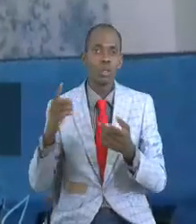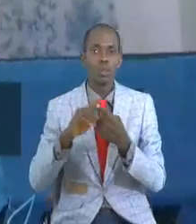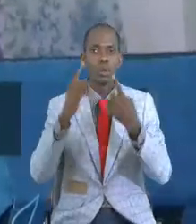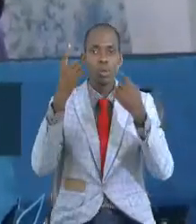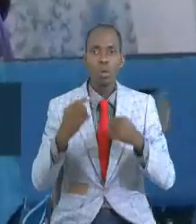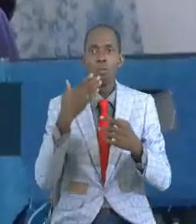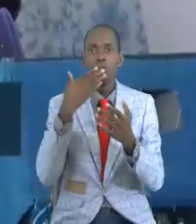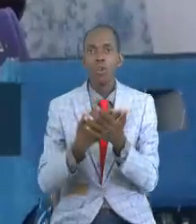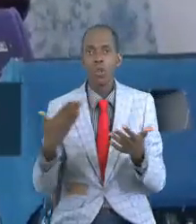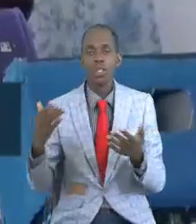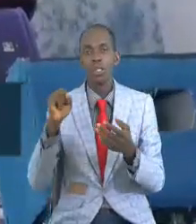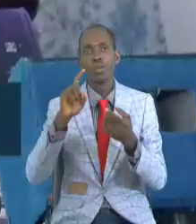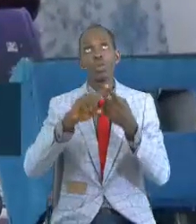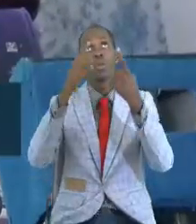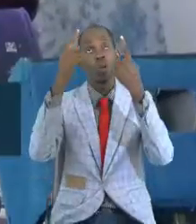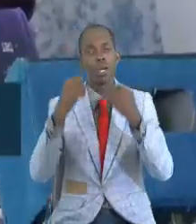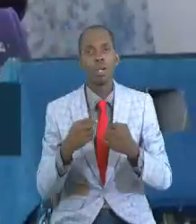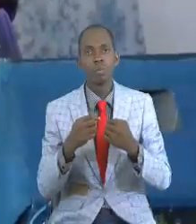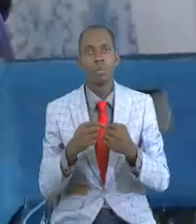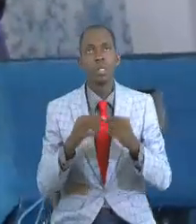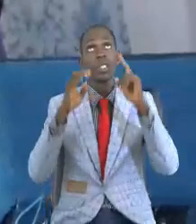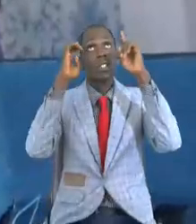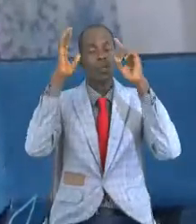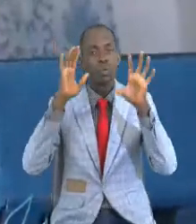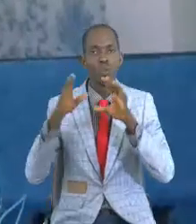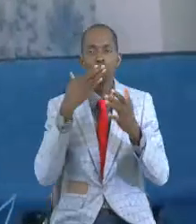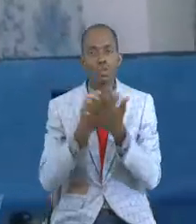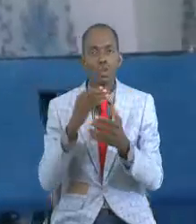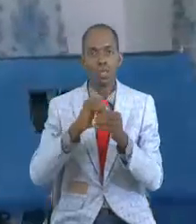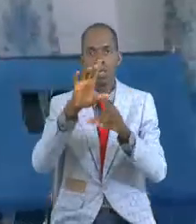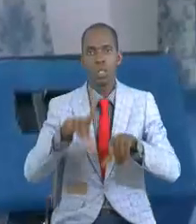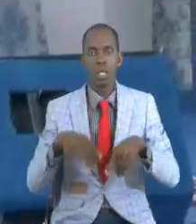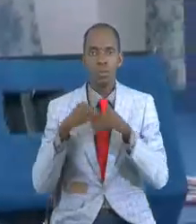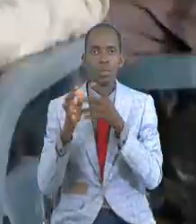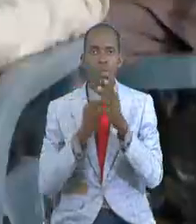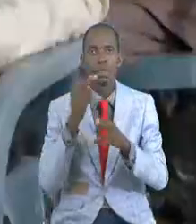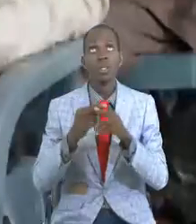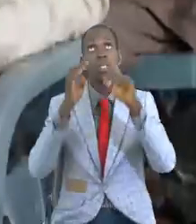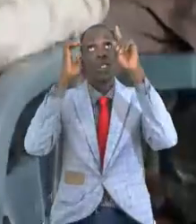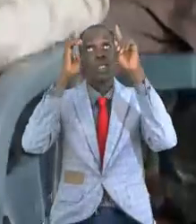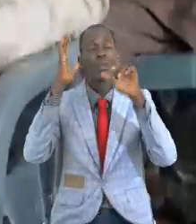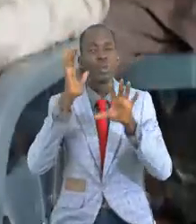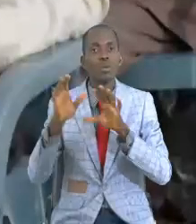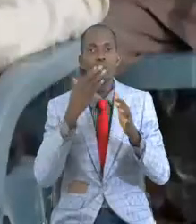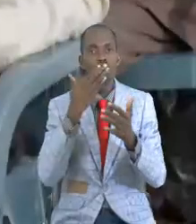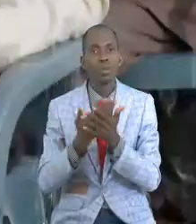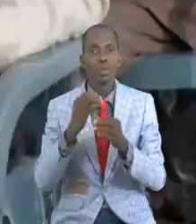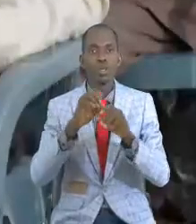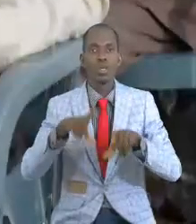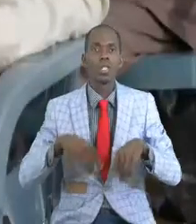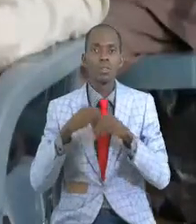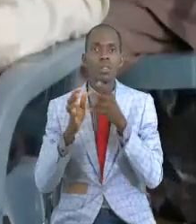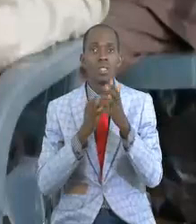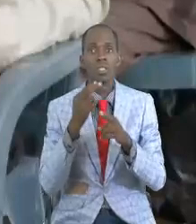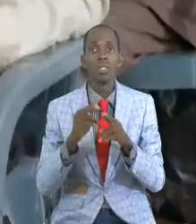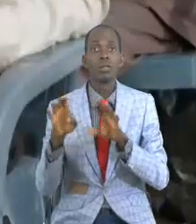things to come, he'll do good in your life. I said he'll do good in your life. He didn't say